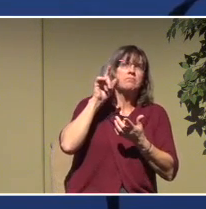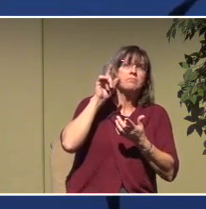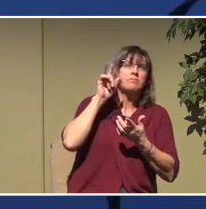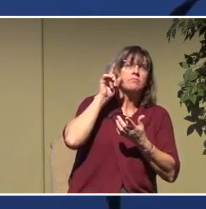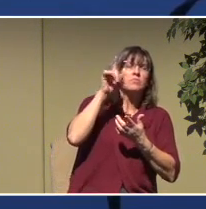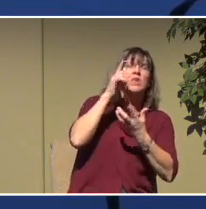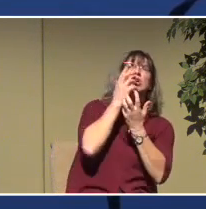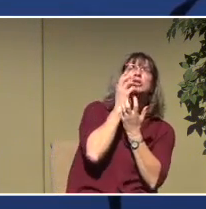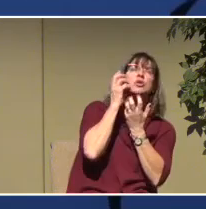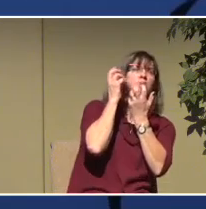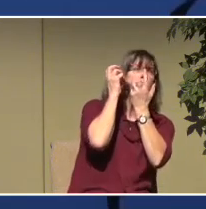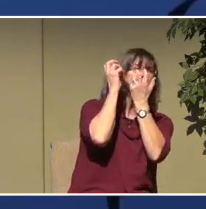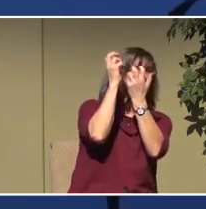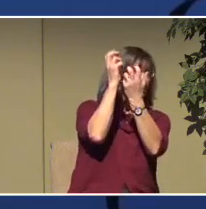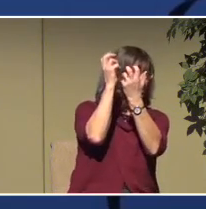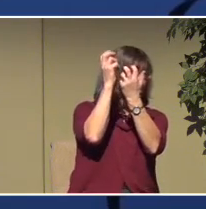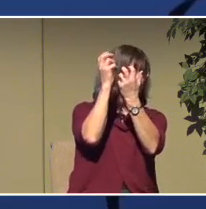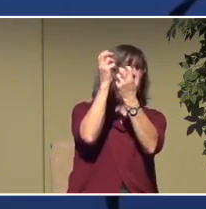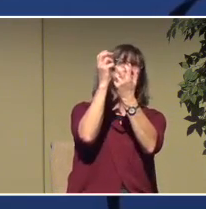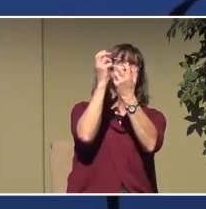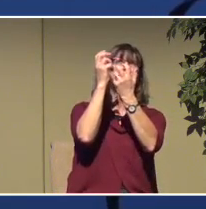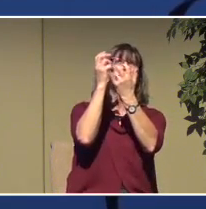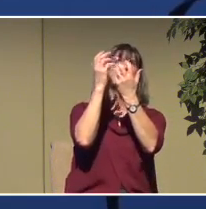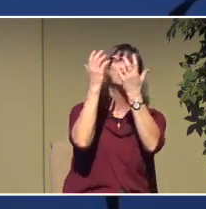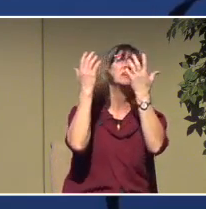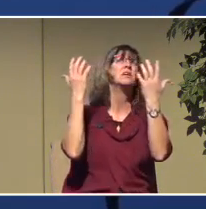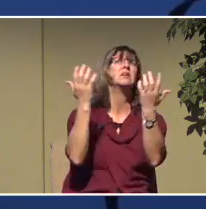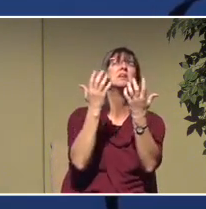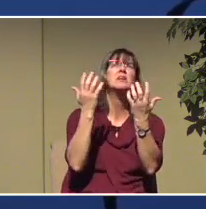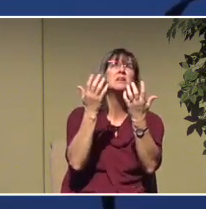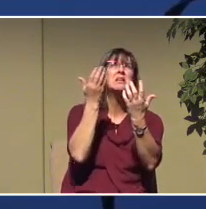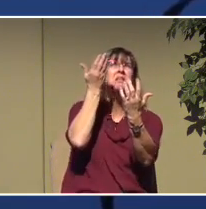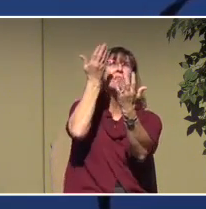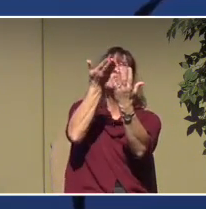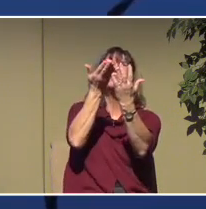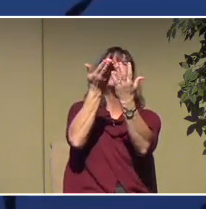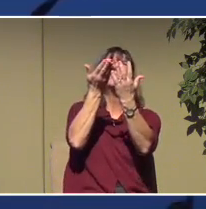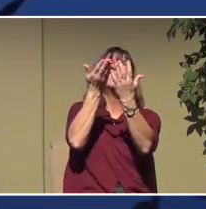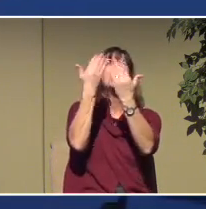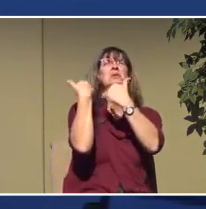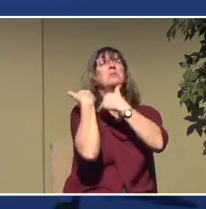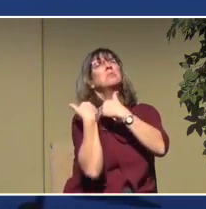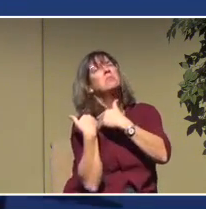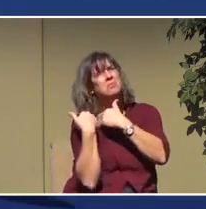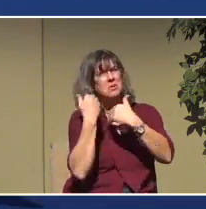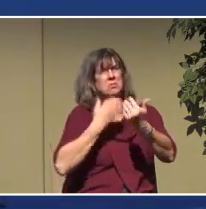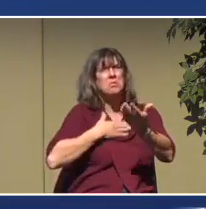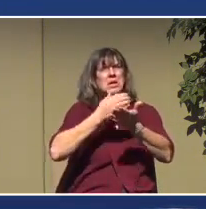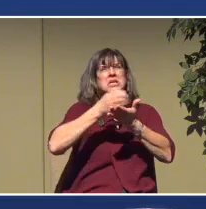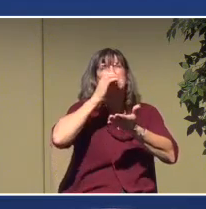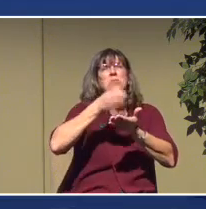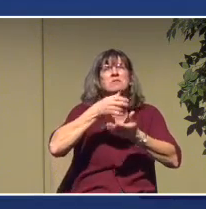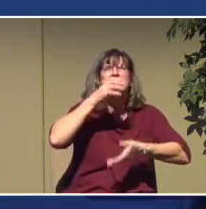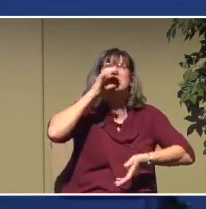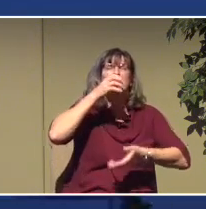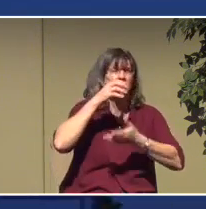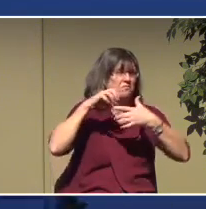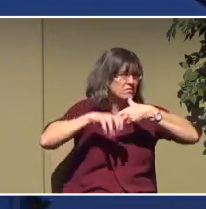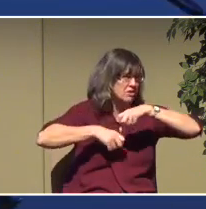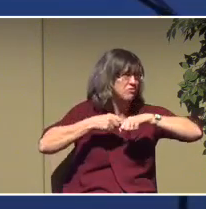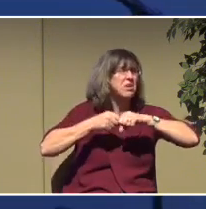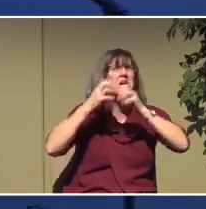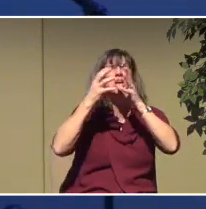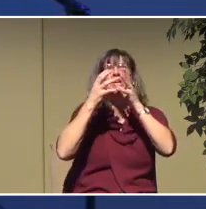And he's crying out, "Take this cup from me."